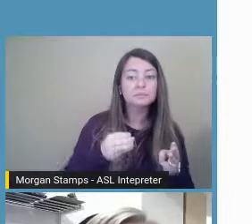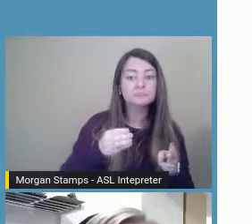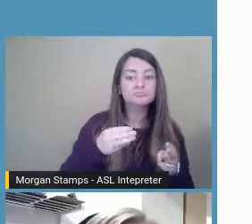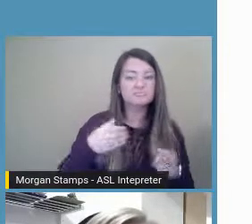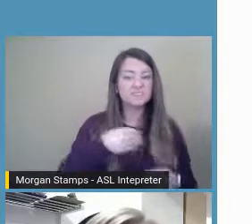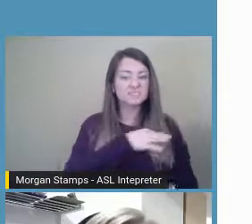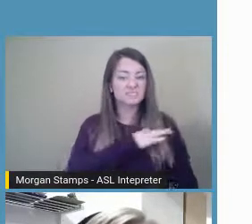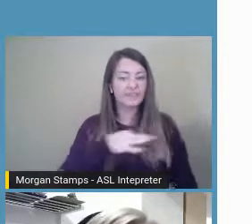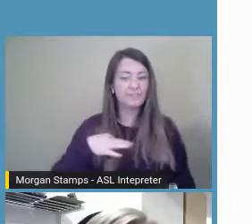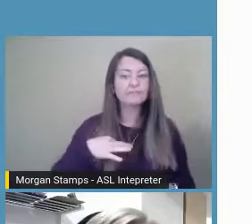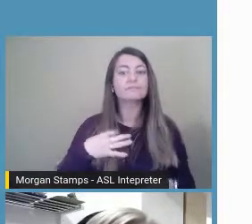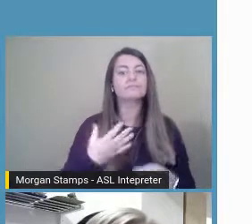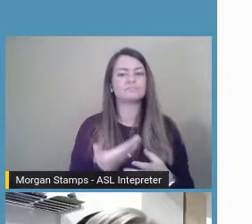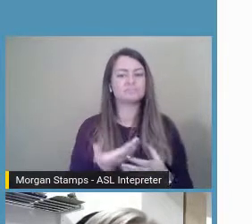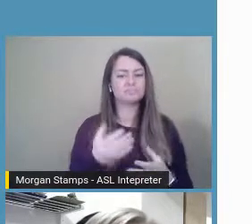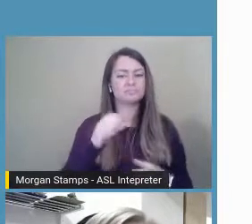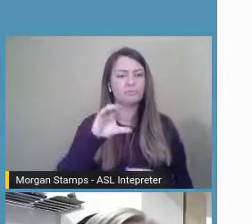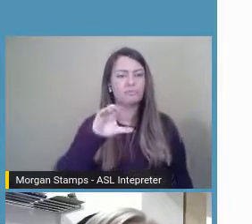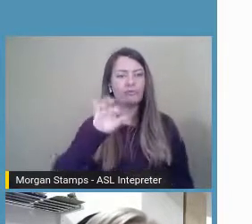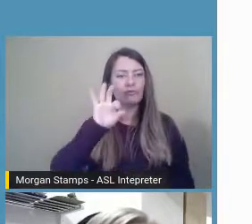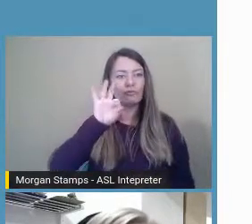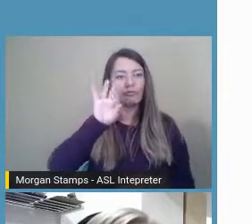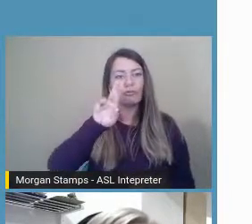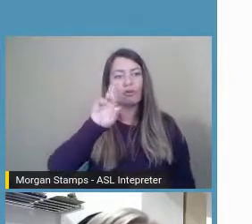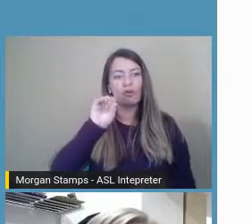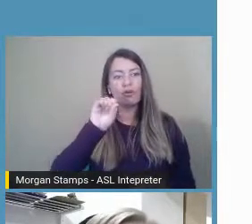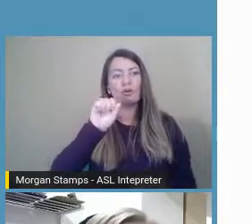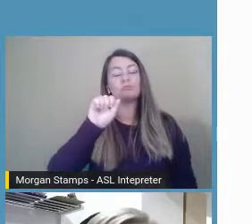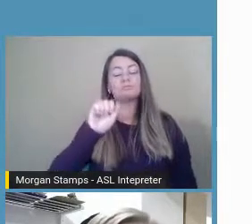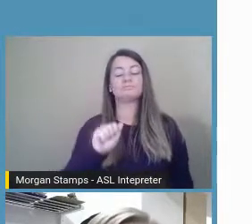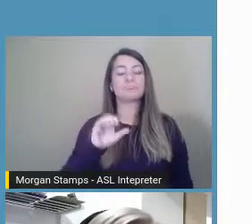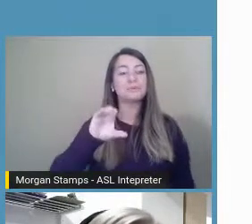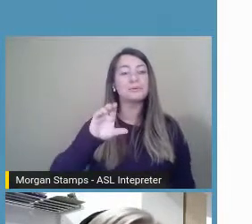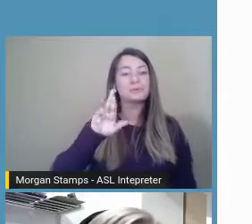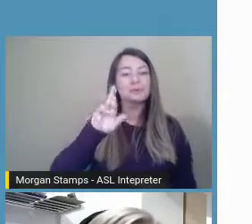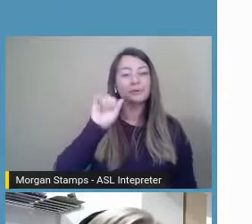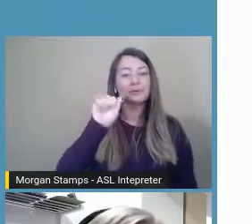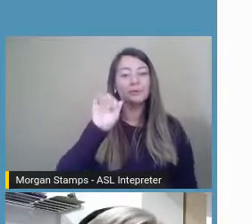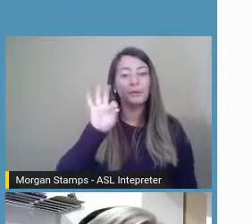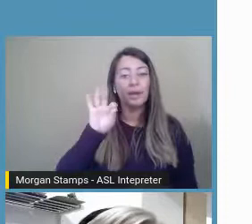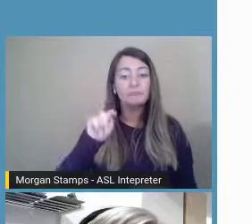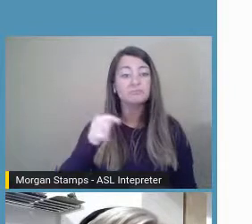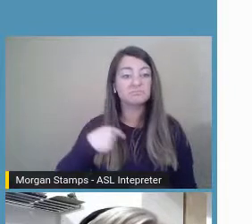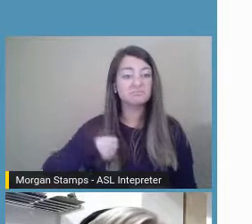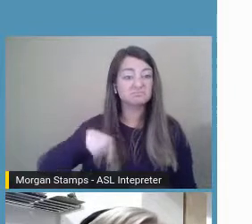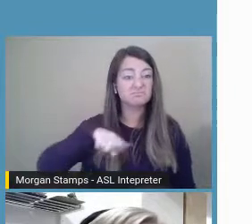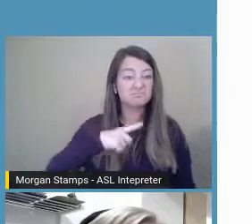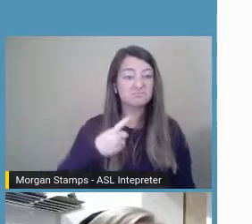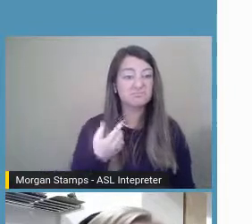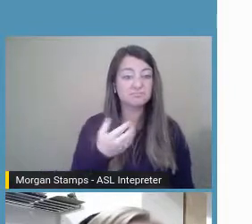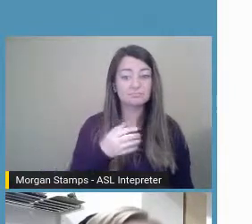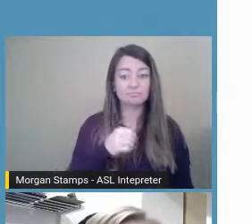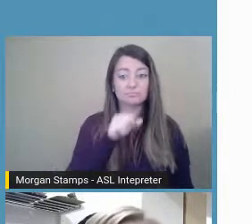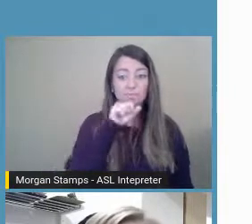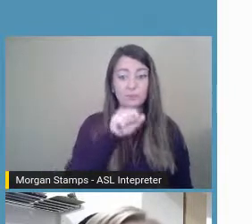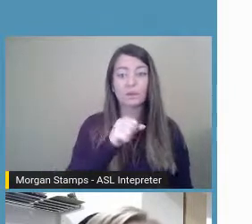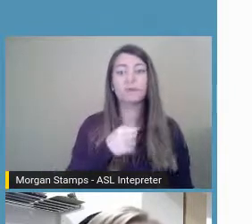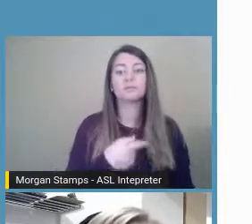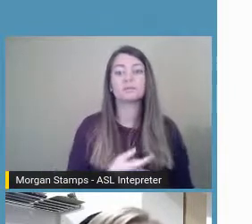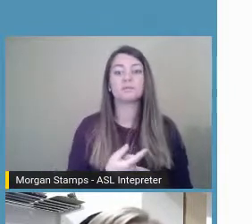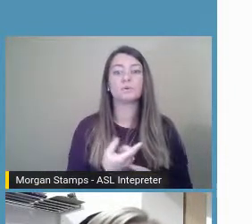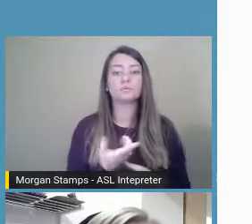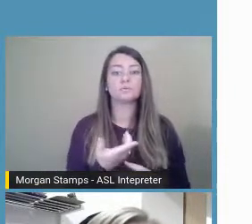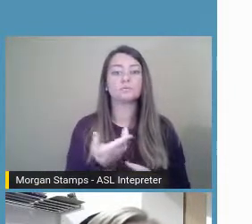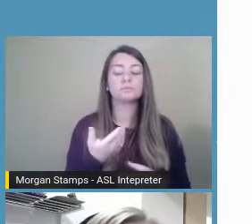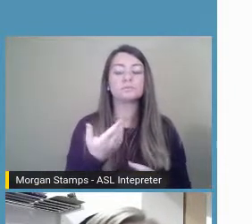akin to craft in public events. So while the program was underway, participants